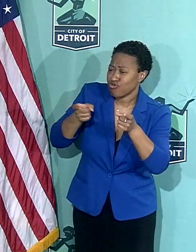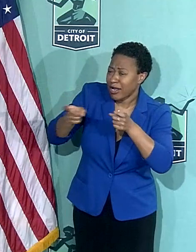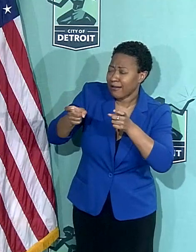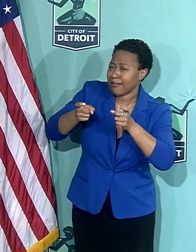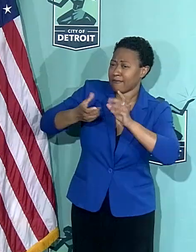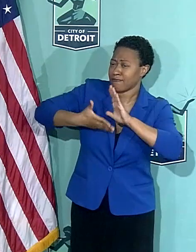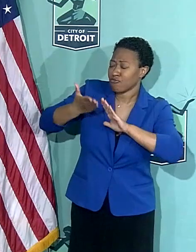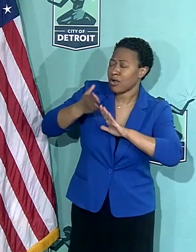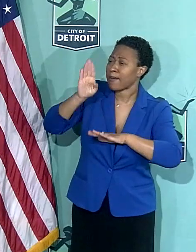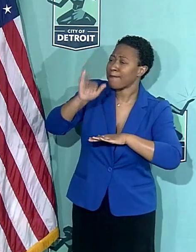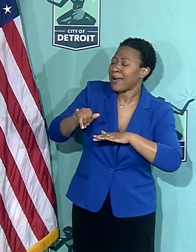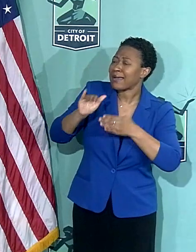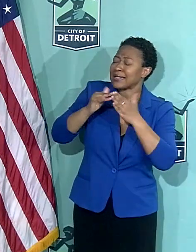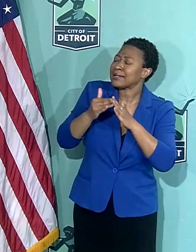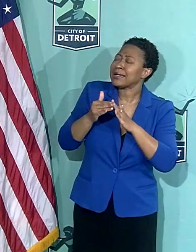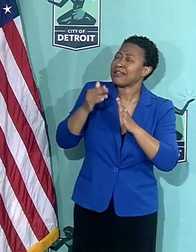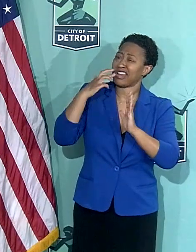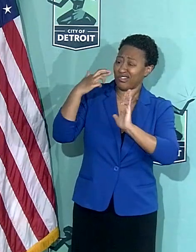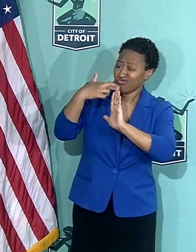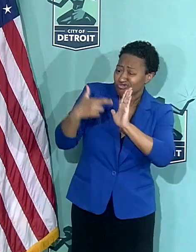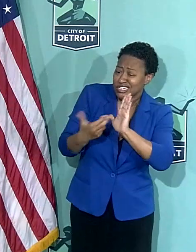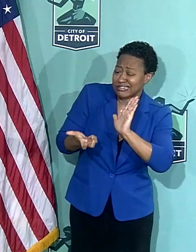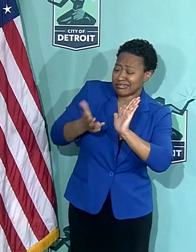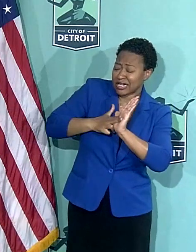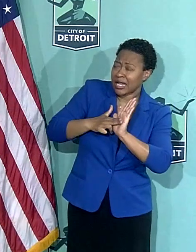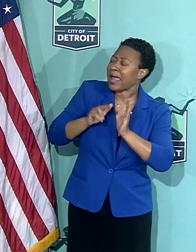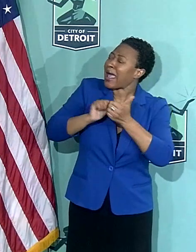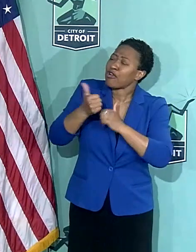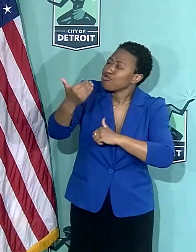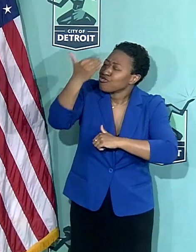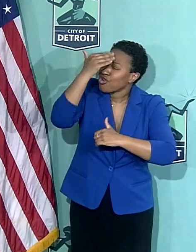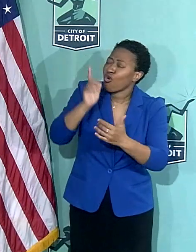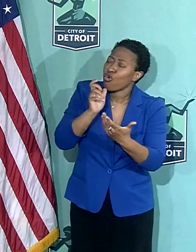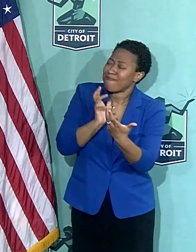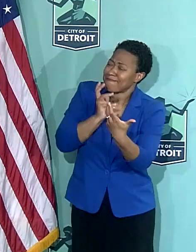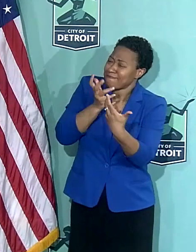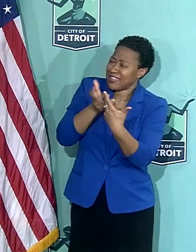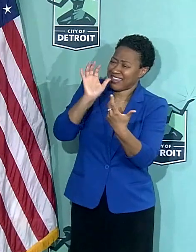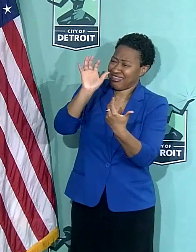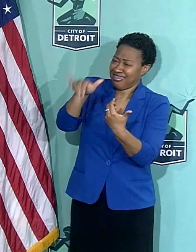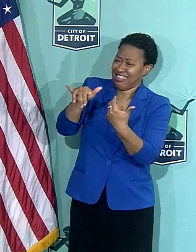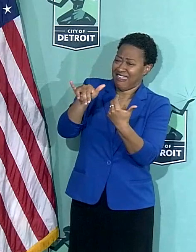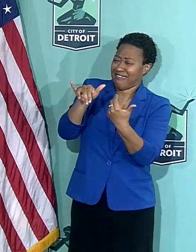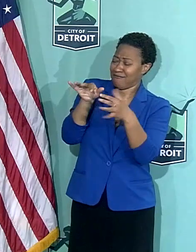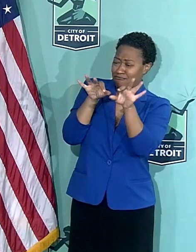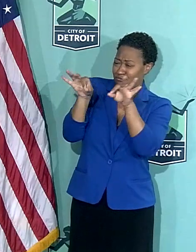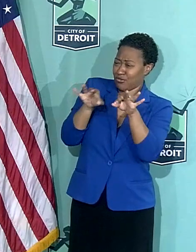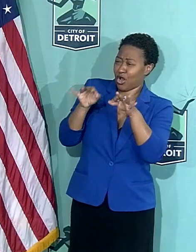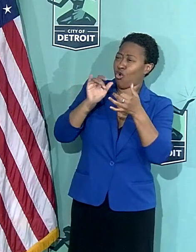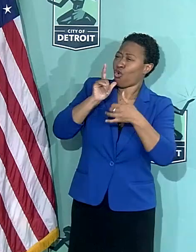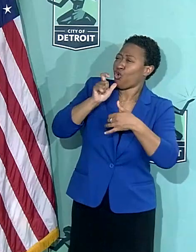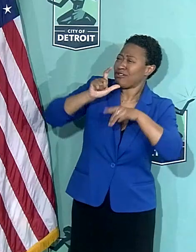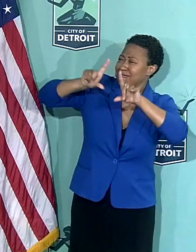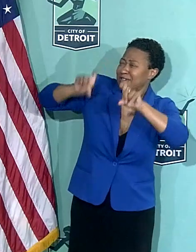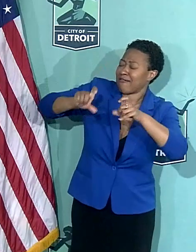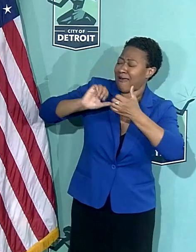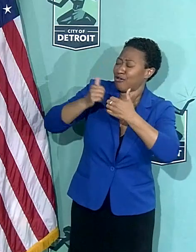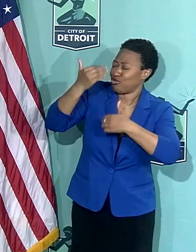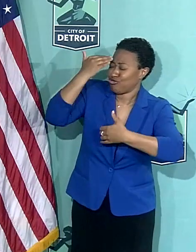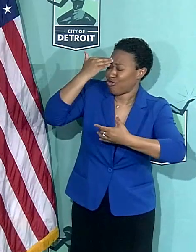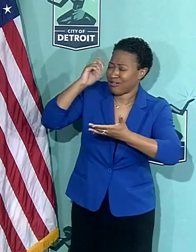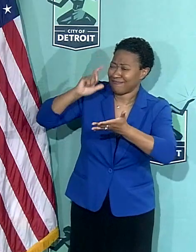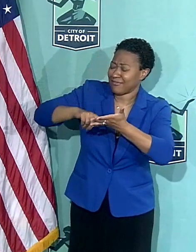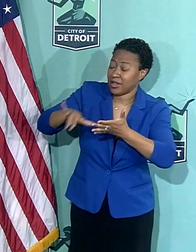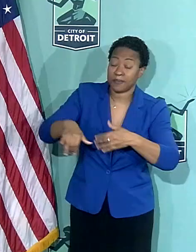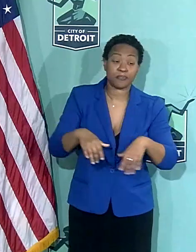there a registry, or how do you know who fits the description of who you want to go and test and see how they're doing? So apartments in